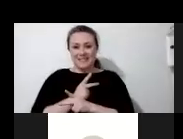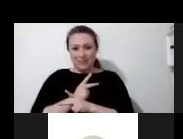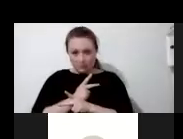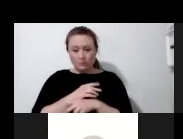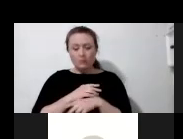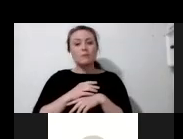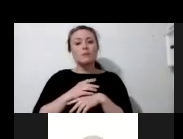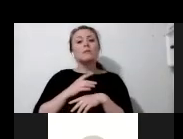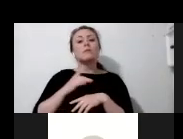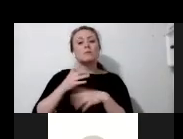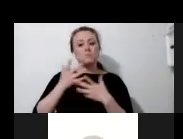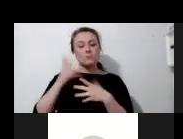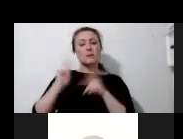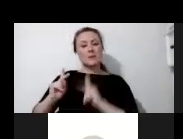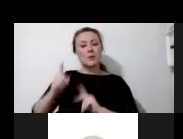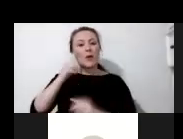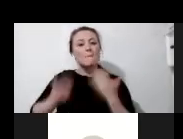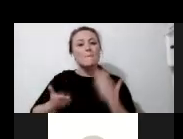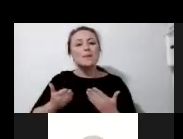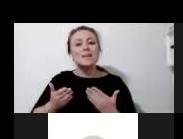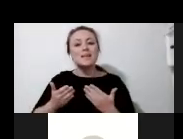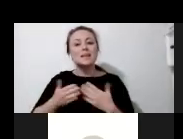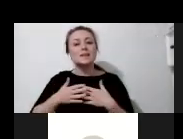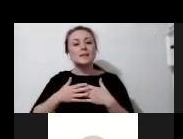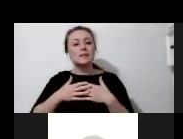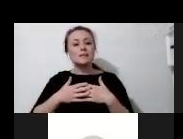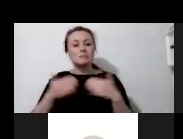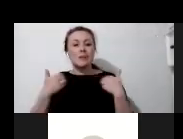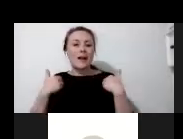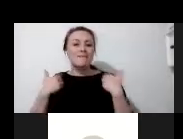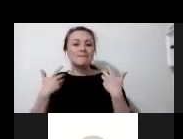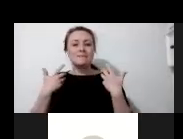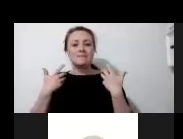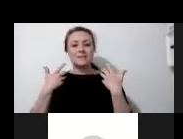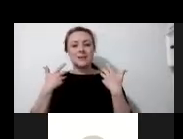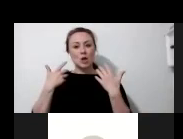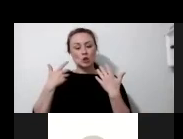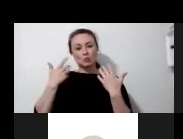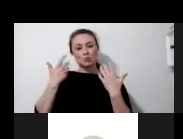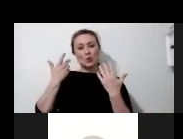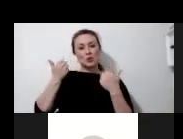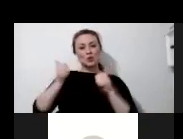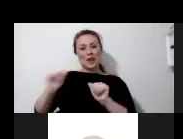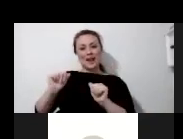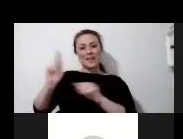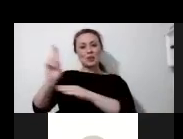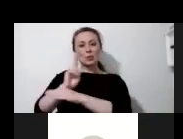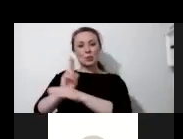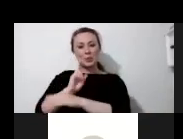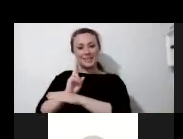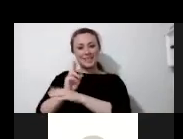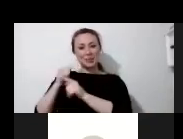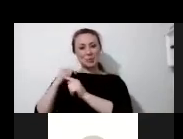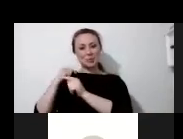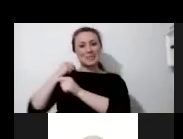said, oh, maybe they thought it was longer, and that maybe she had sought traditional medicine before coming to